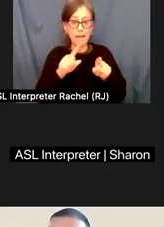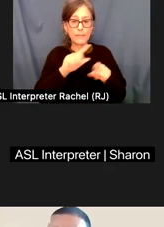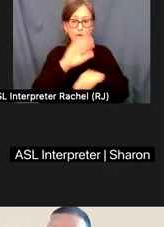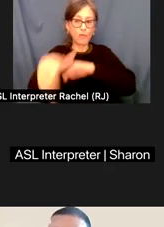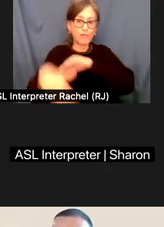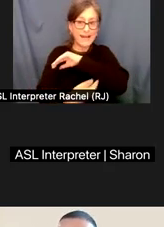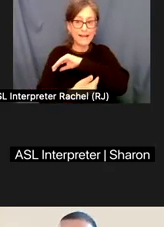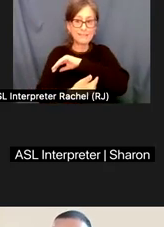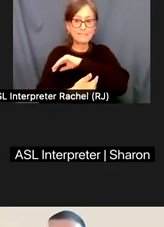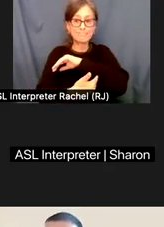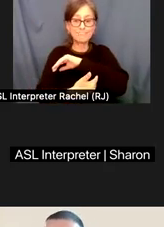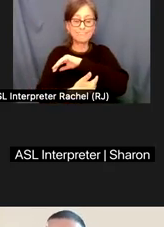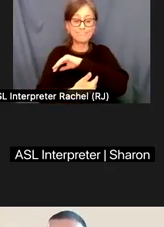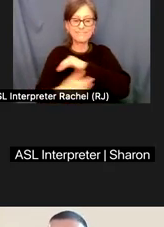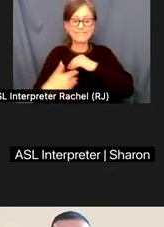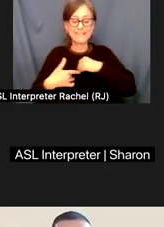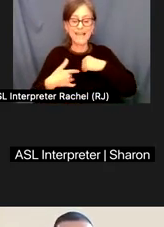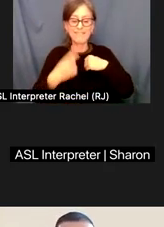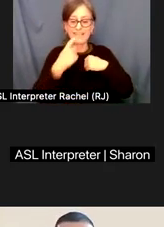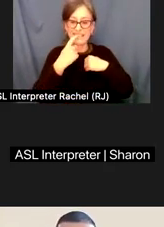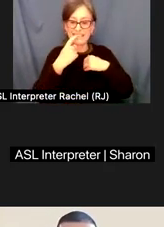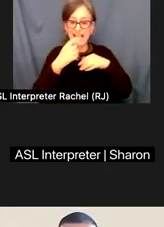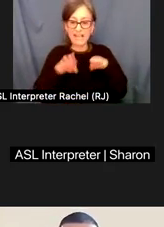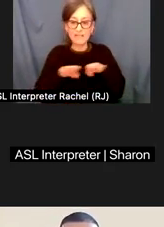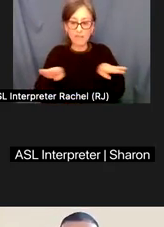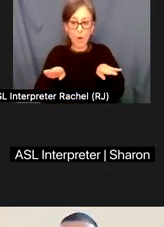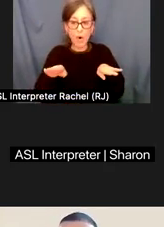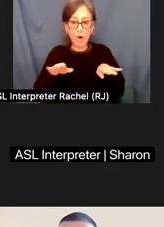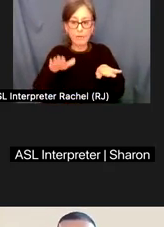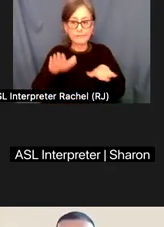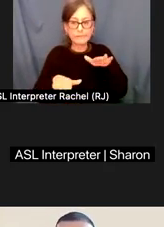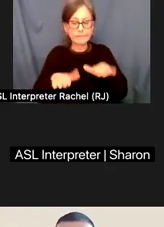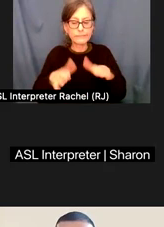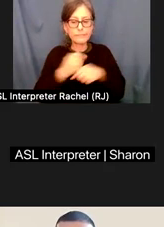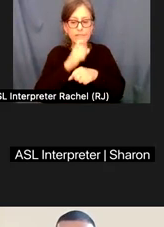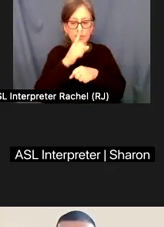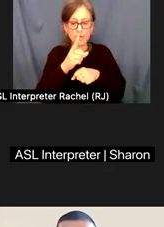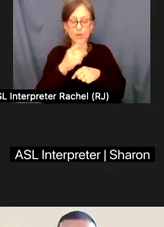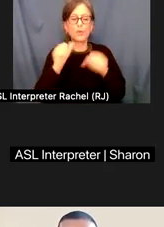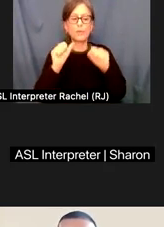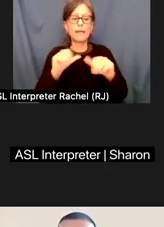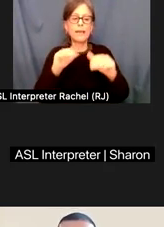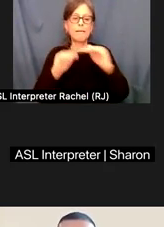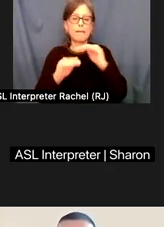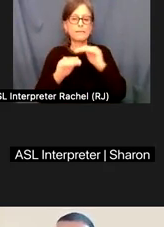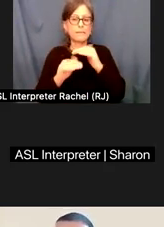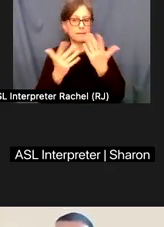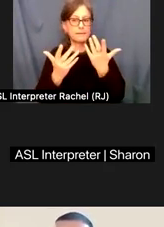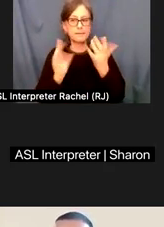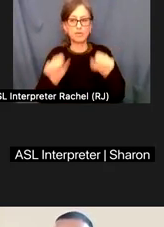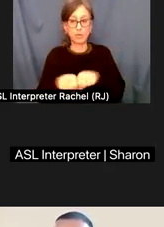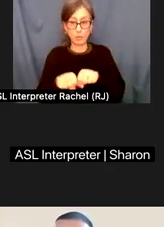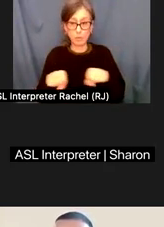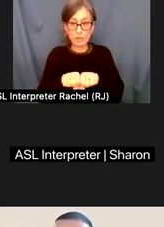night and there's glass on the floor or there's things on the floor, we want to make sure that we have access to, our